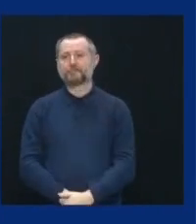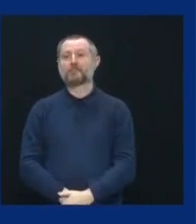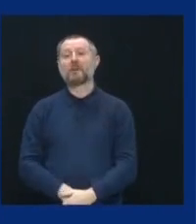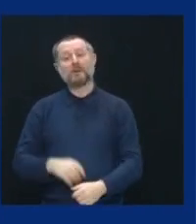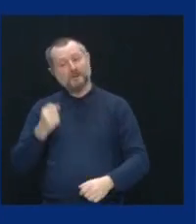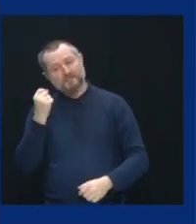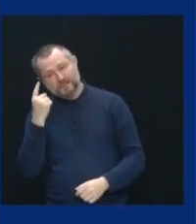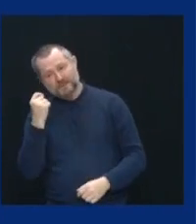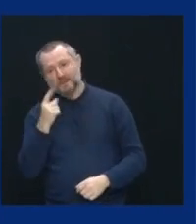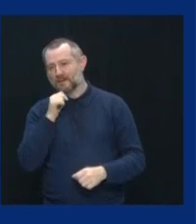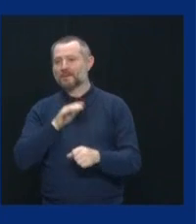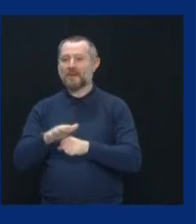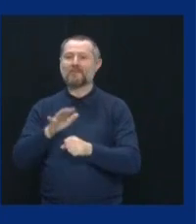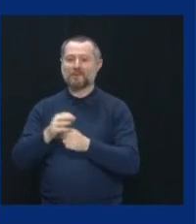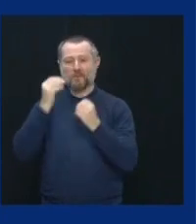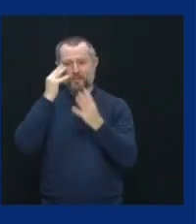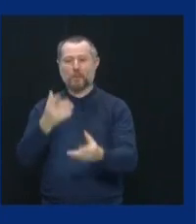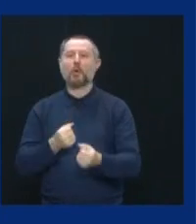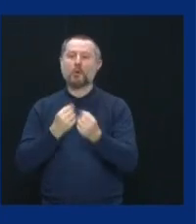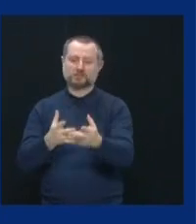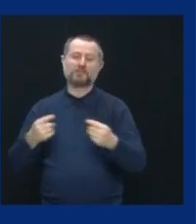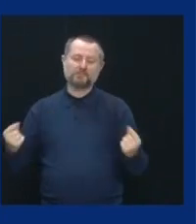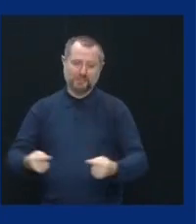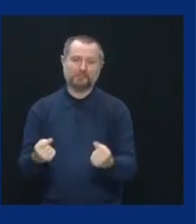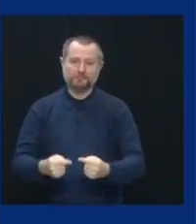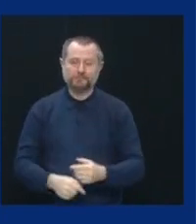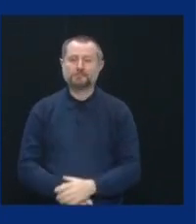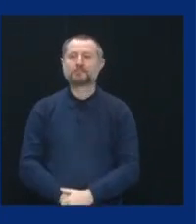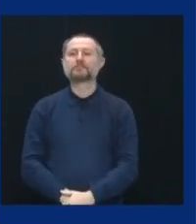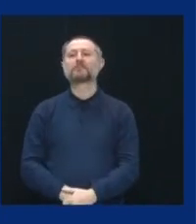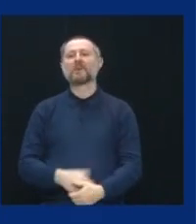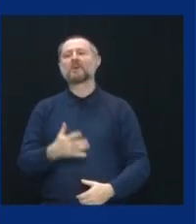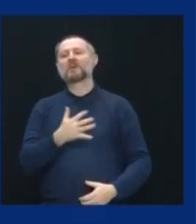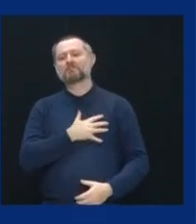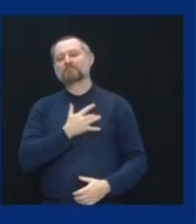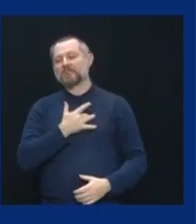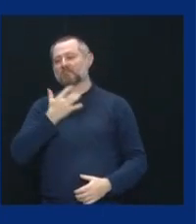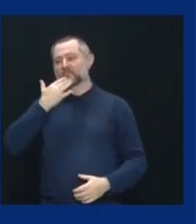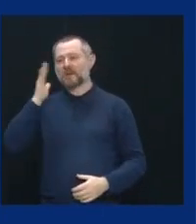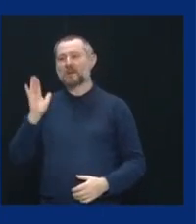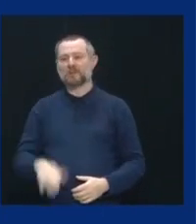void, and that created pain. And I